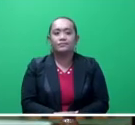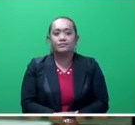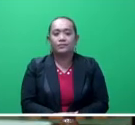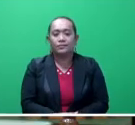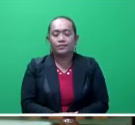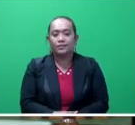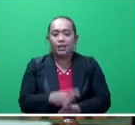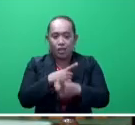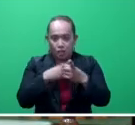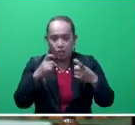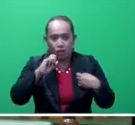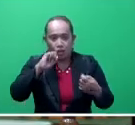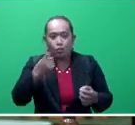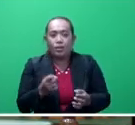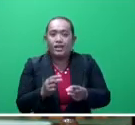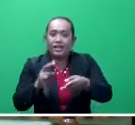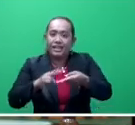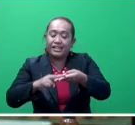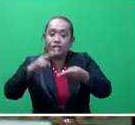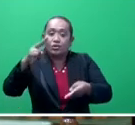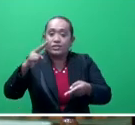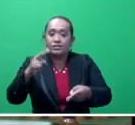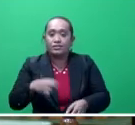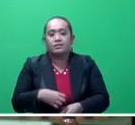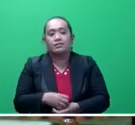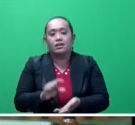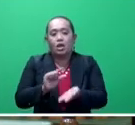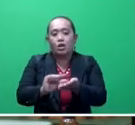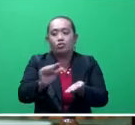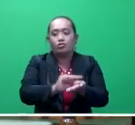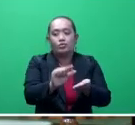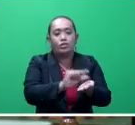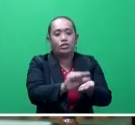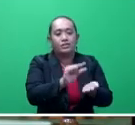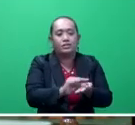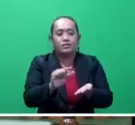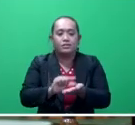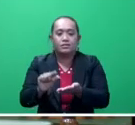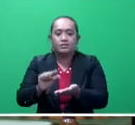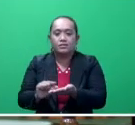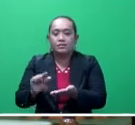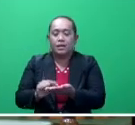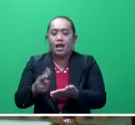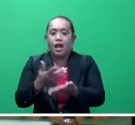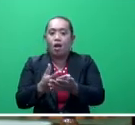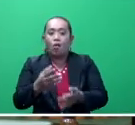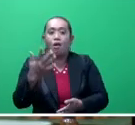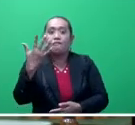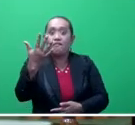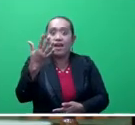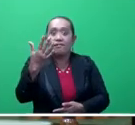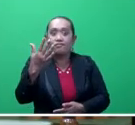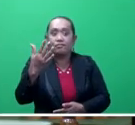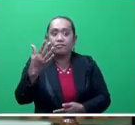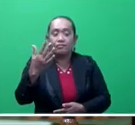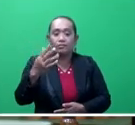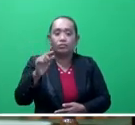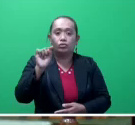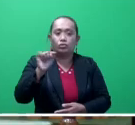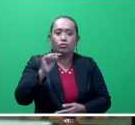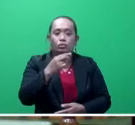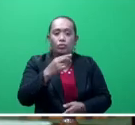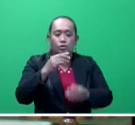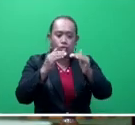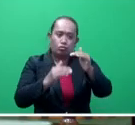will increase the FNPF employer and employee contribution from 5% to 6% from 1 January 2022 to 31